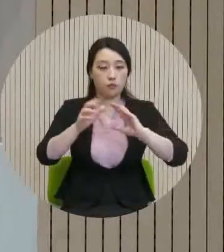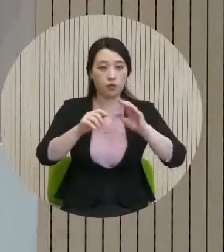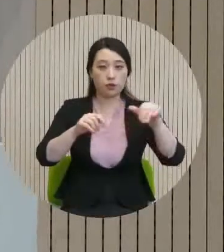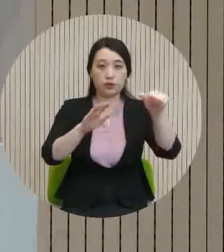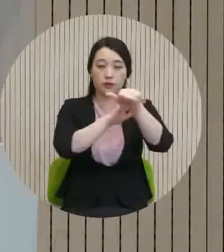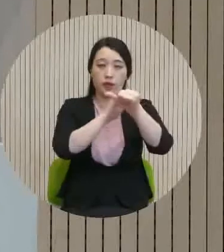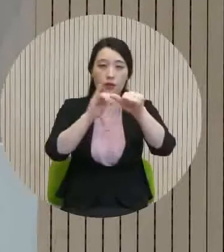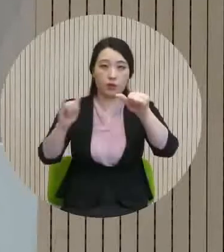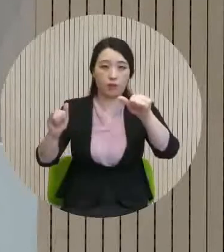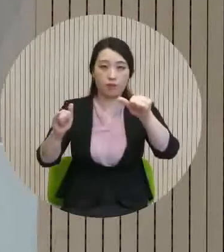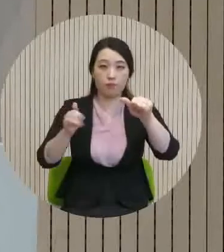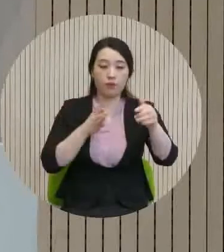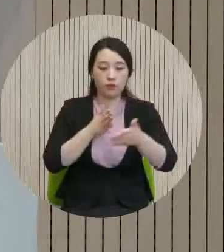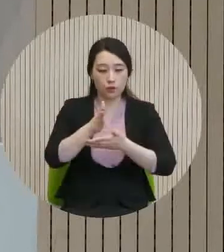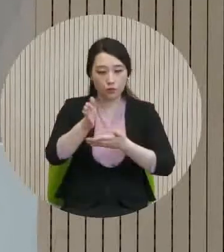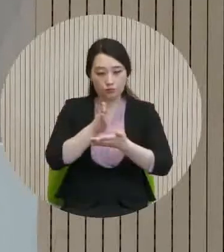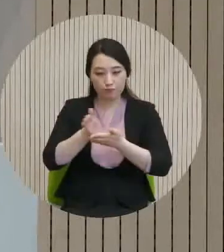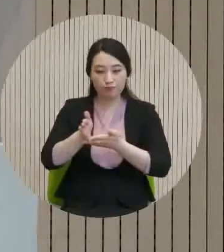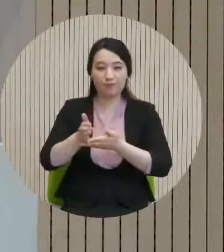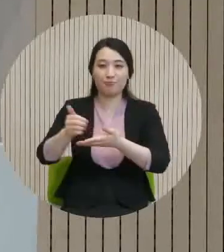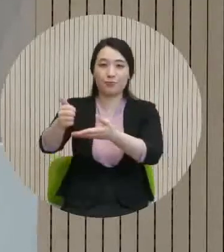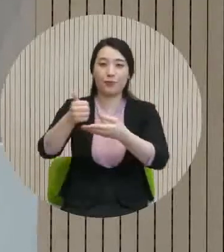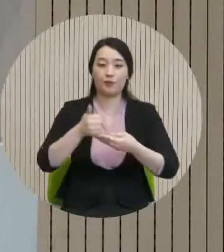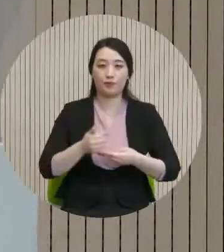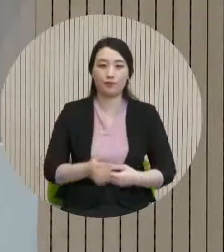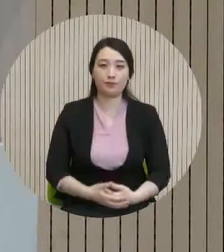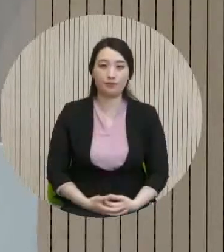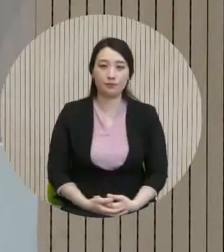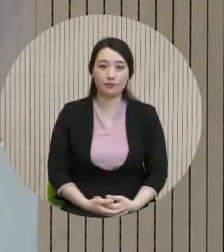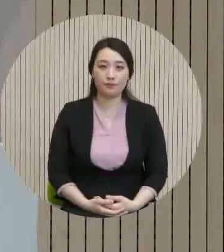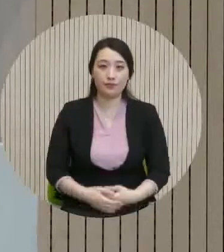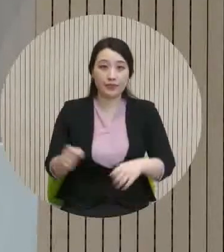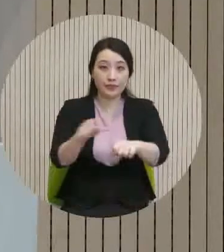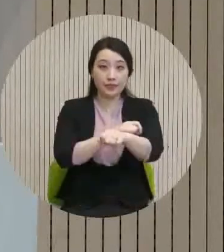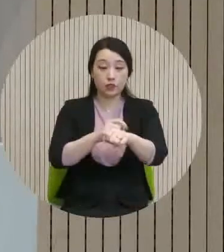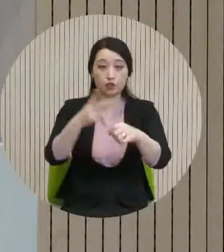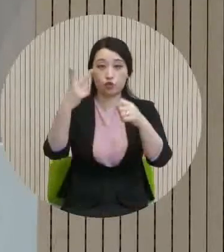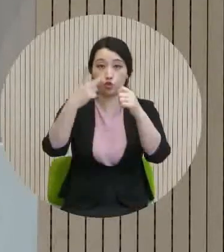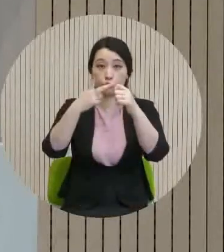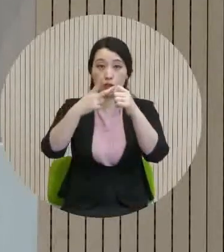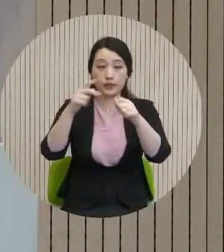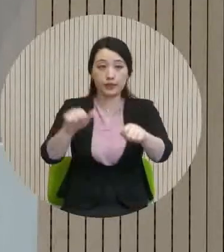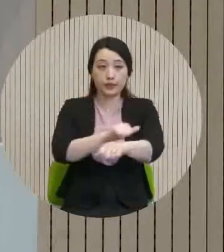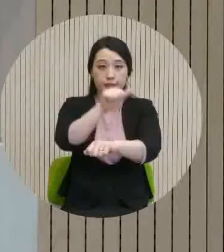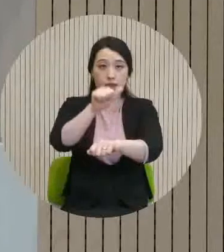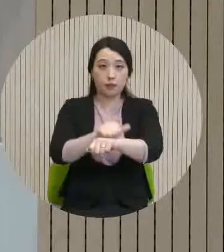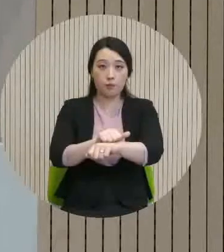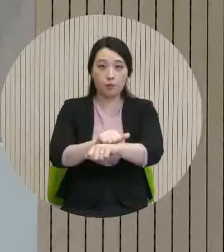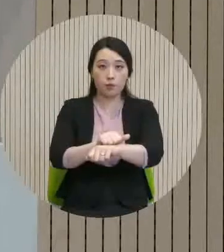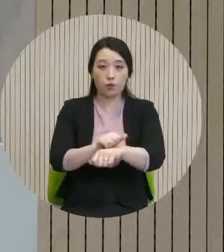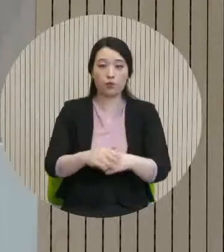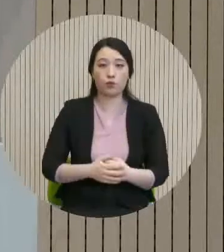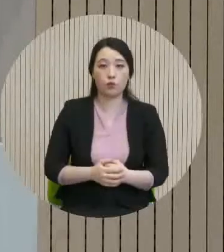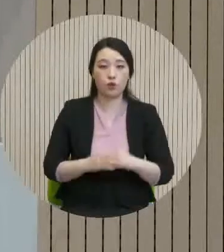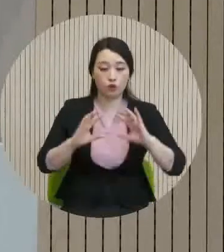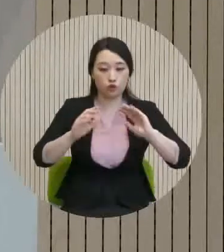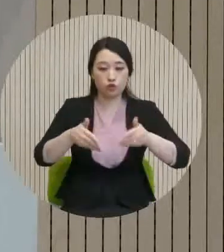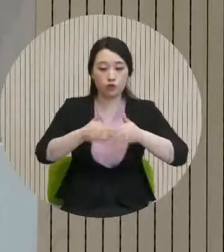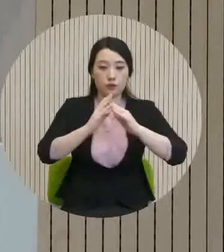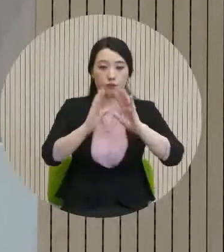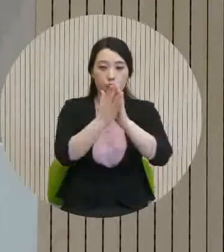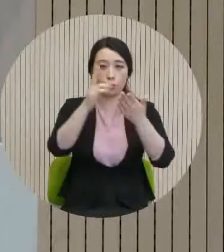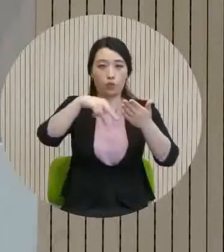speech. We invited 5 experts, home and abroad, to today's symposium. Also, there will be also real-time